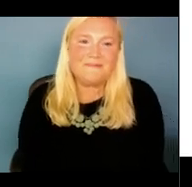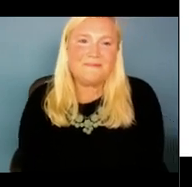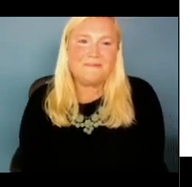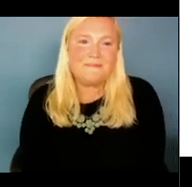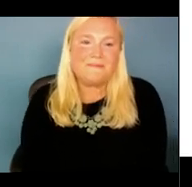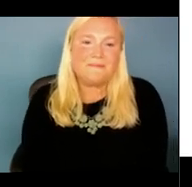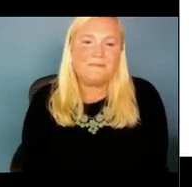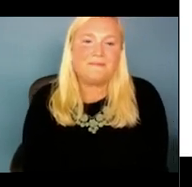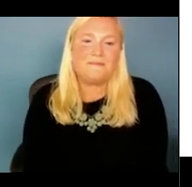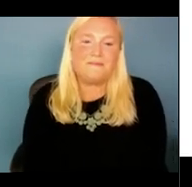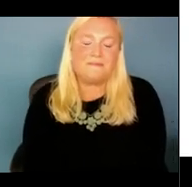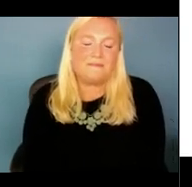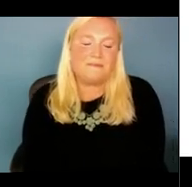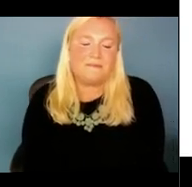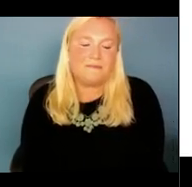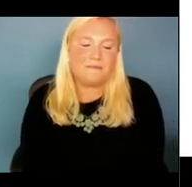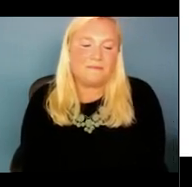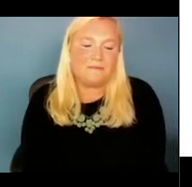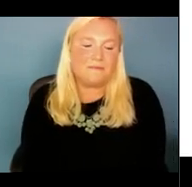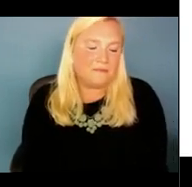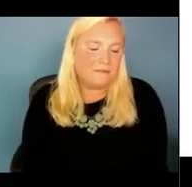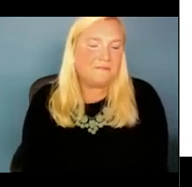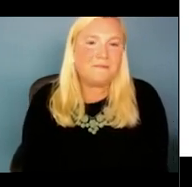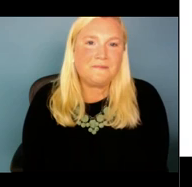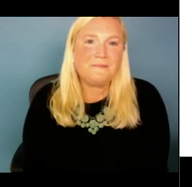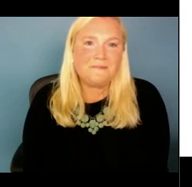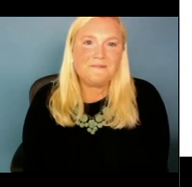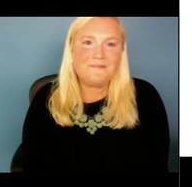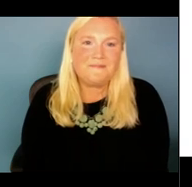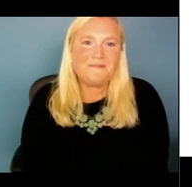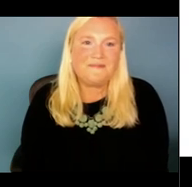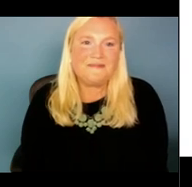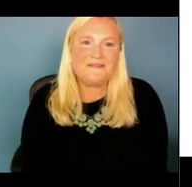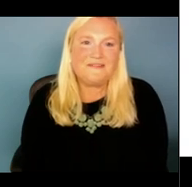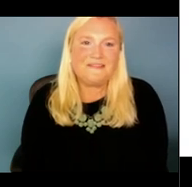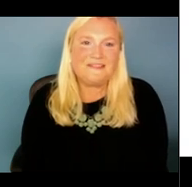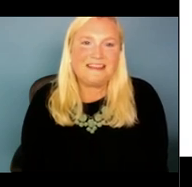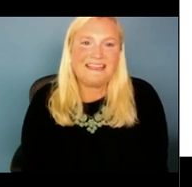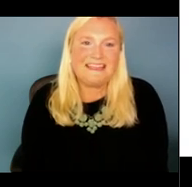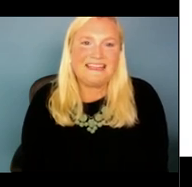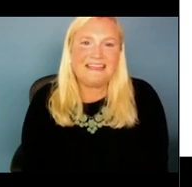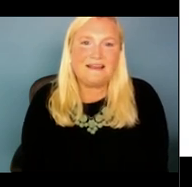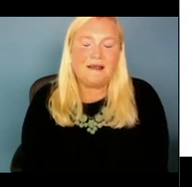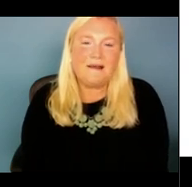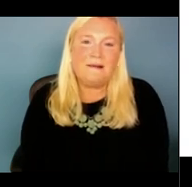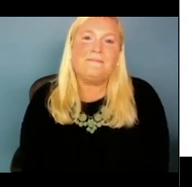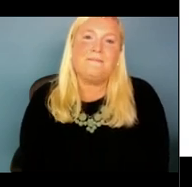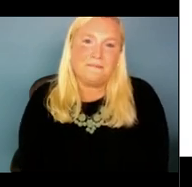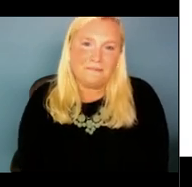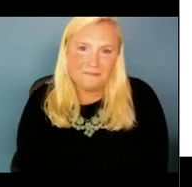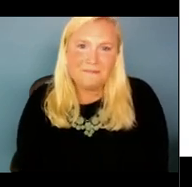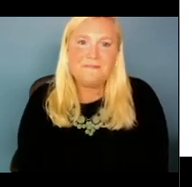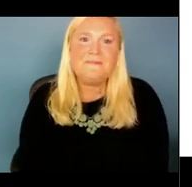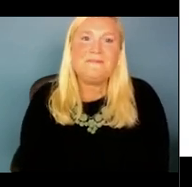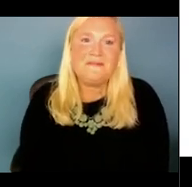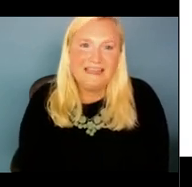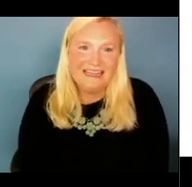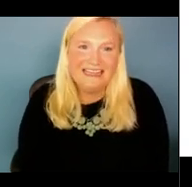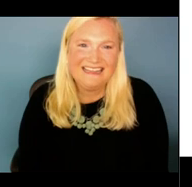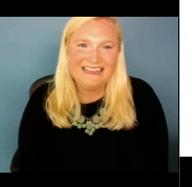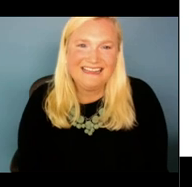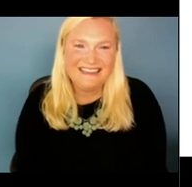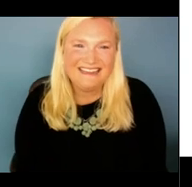for raising stuttering awareness? And Scott, why don't you take this one first? Talking to everybody everywhere all the time about